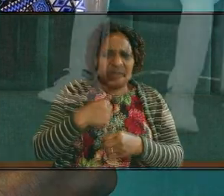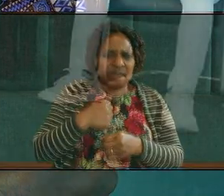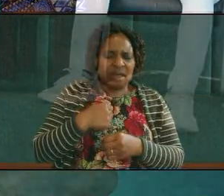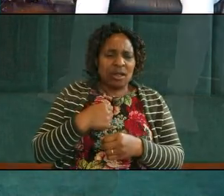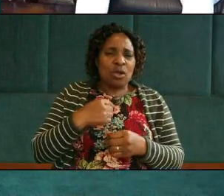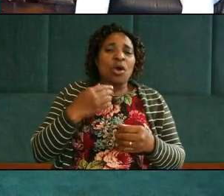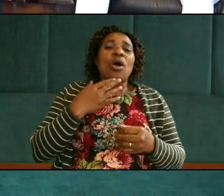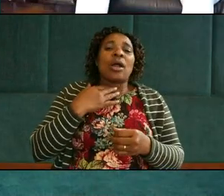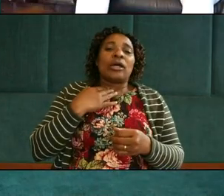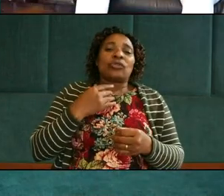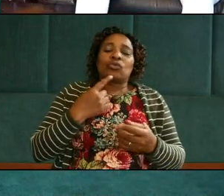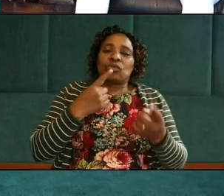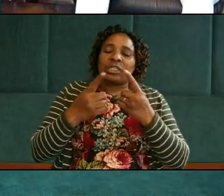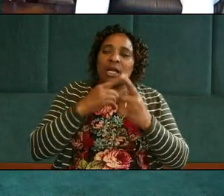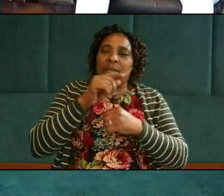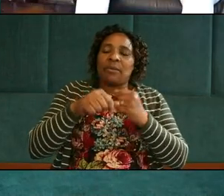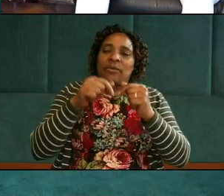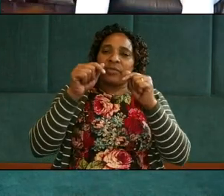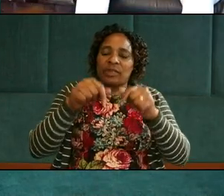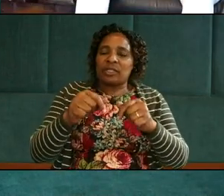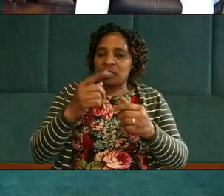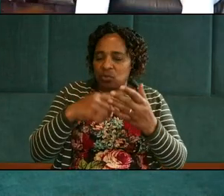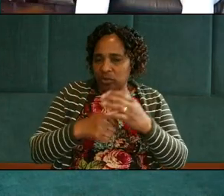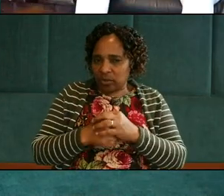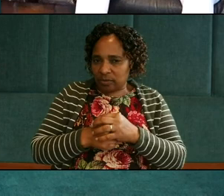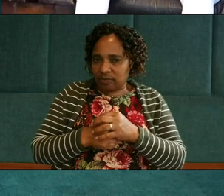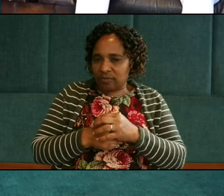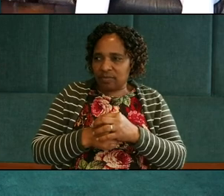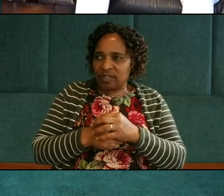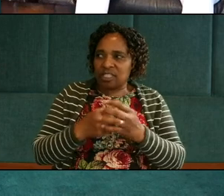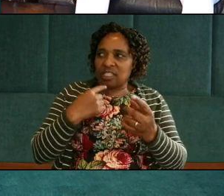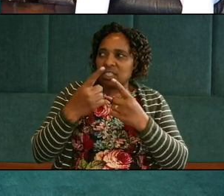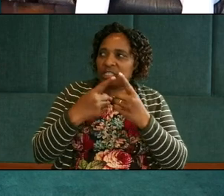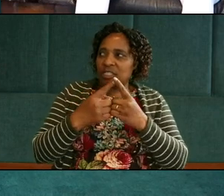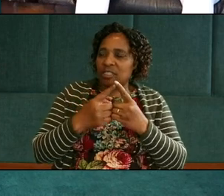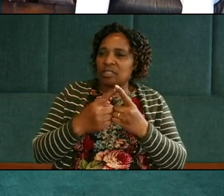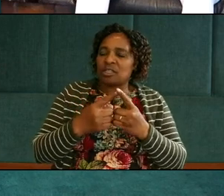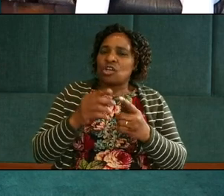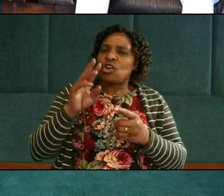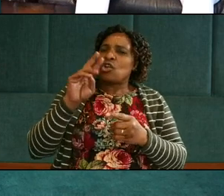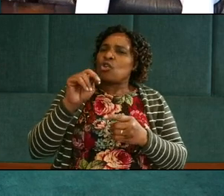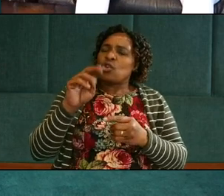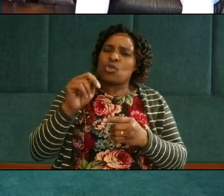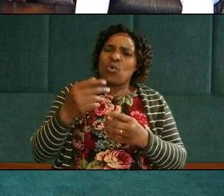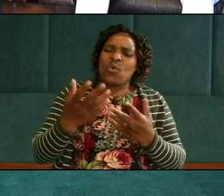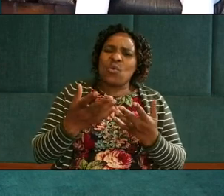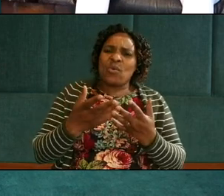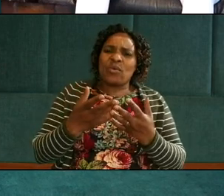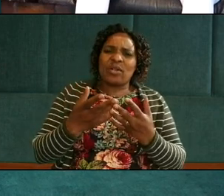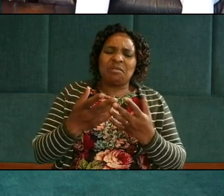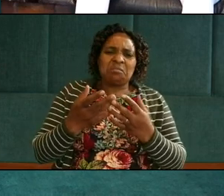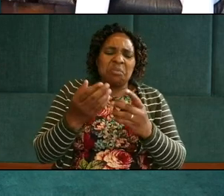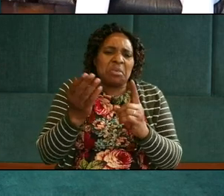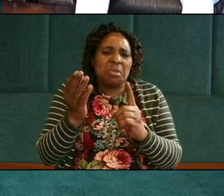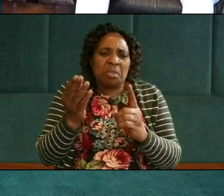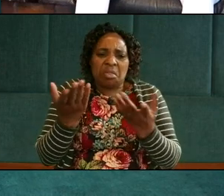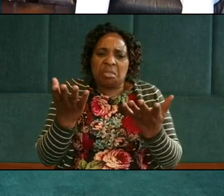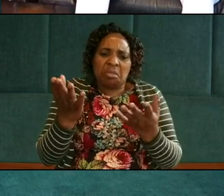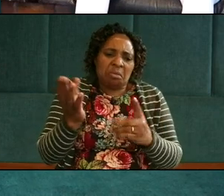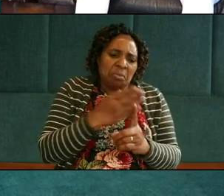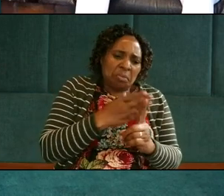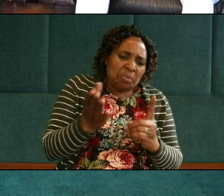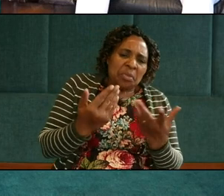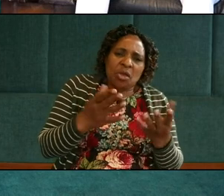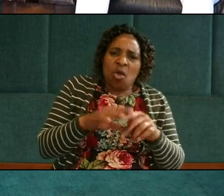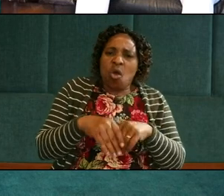What I'd like to say about this is how it said, no urging was necessary, nor did he employ